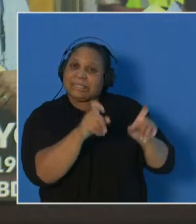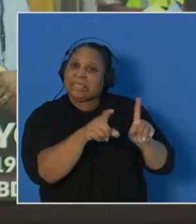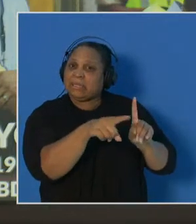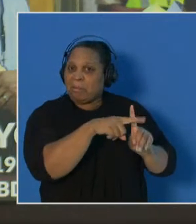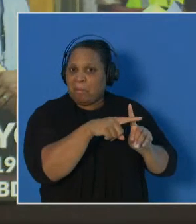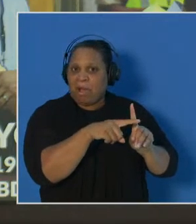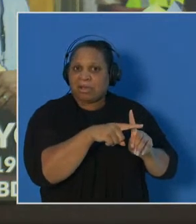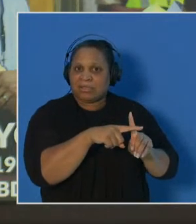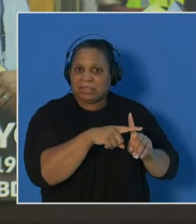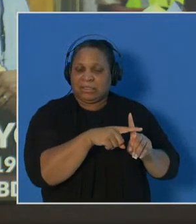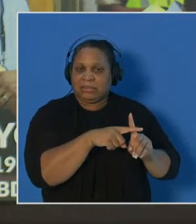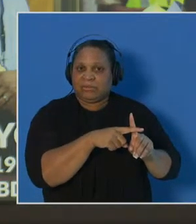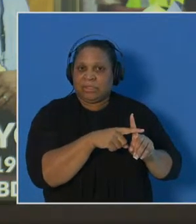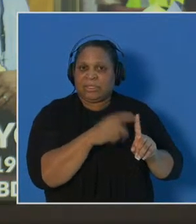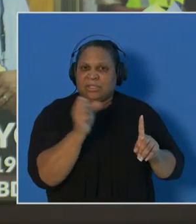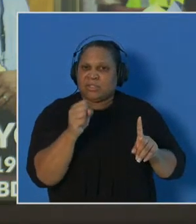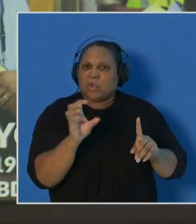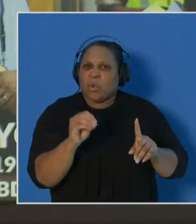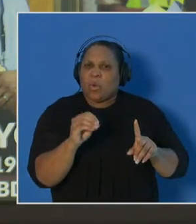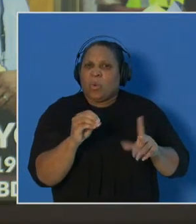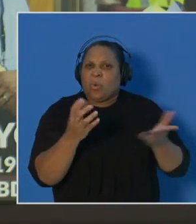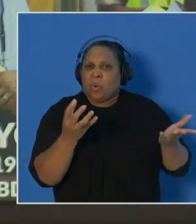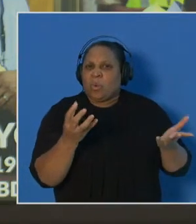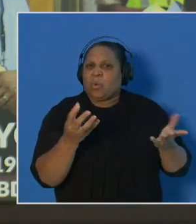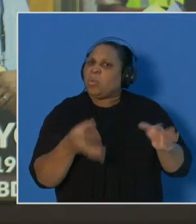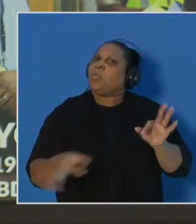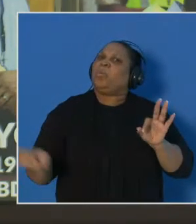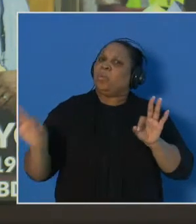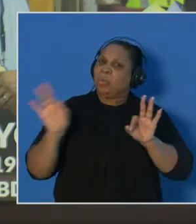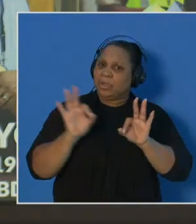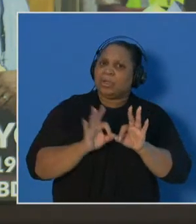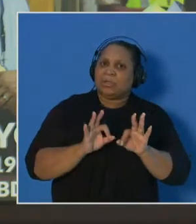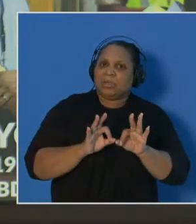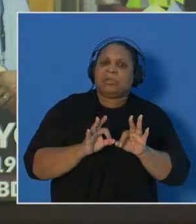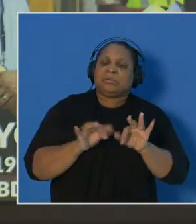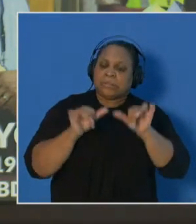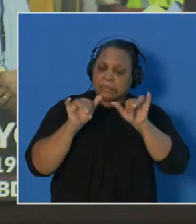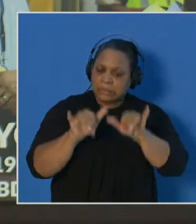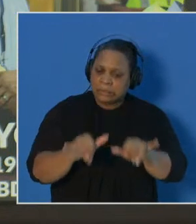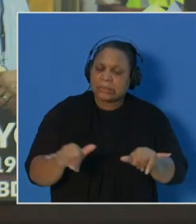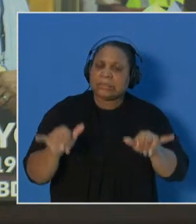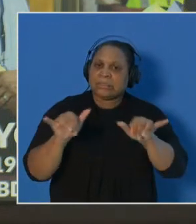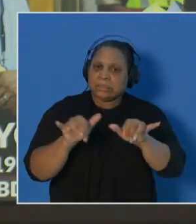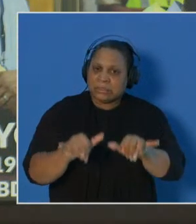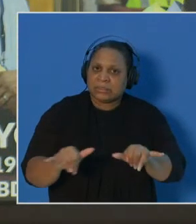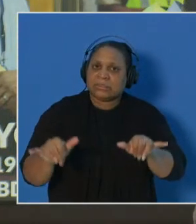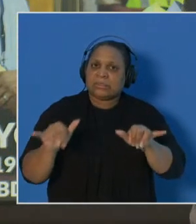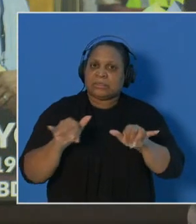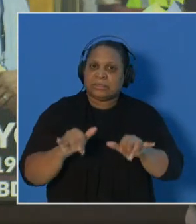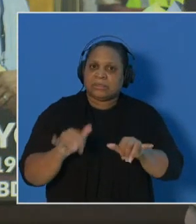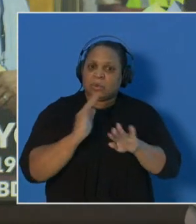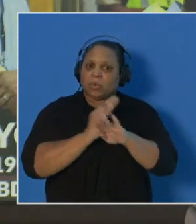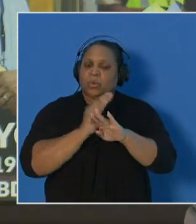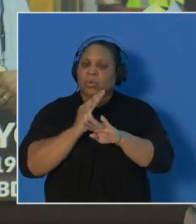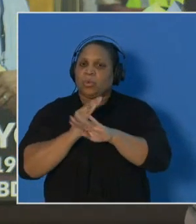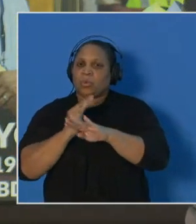positive upon admission. So it is critically important that we continue to keep our guard